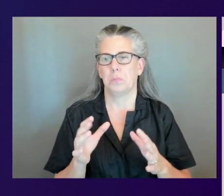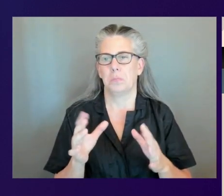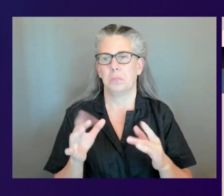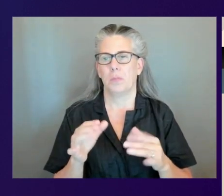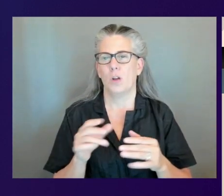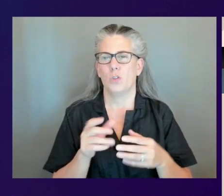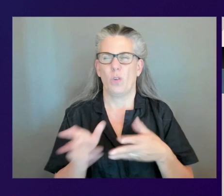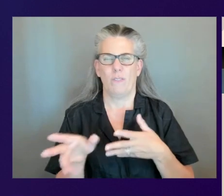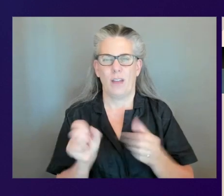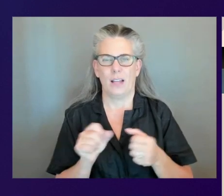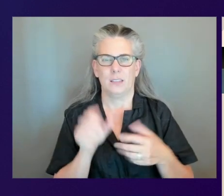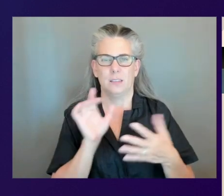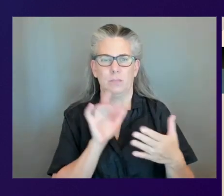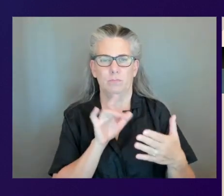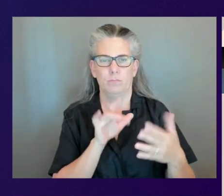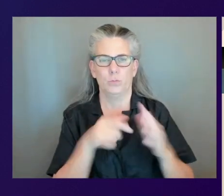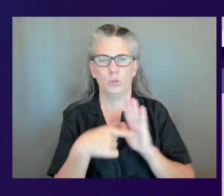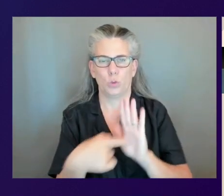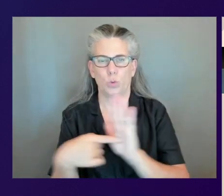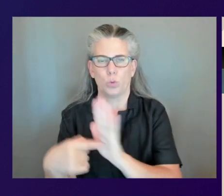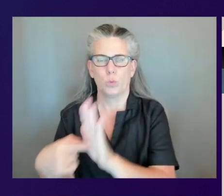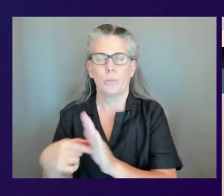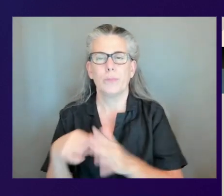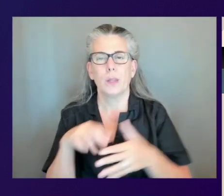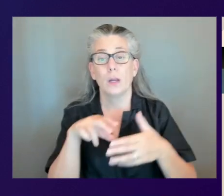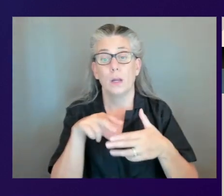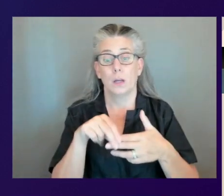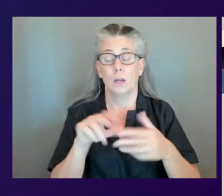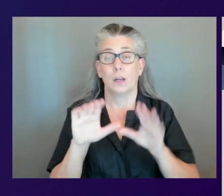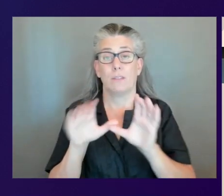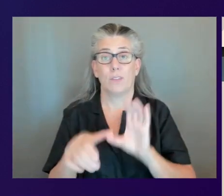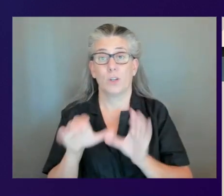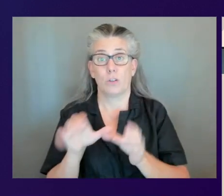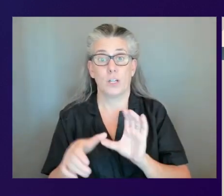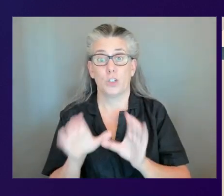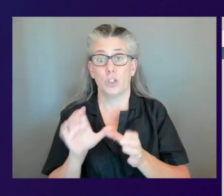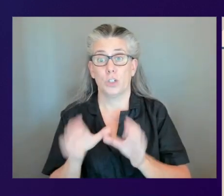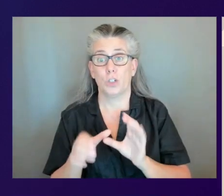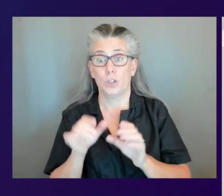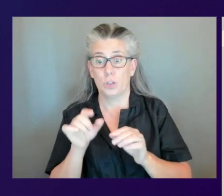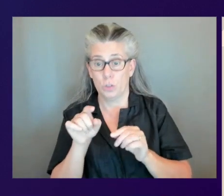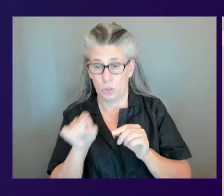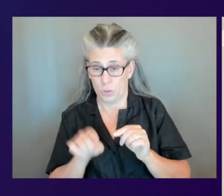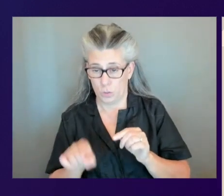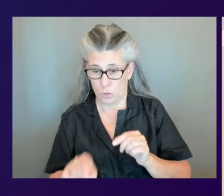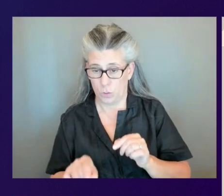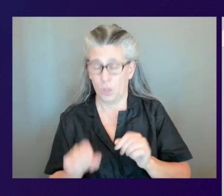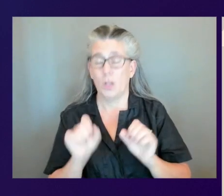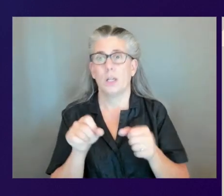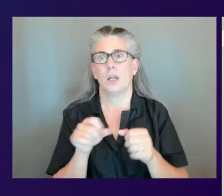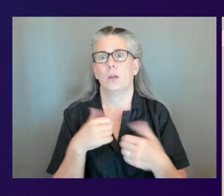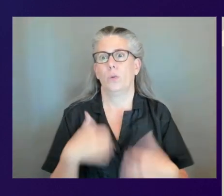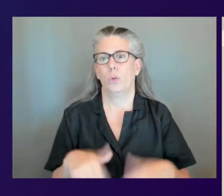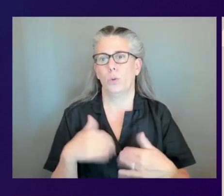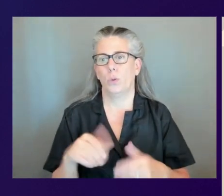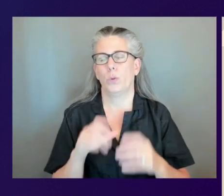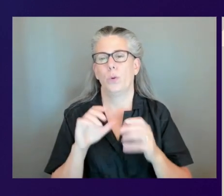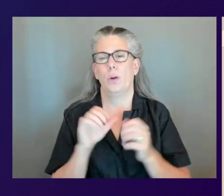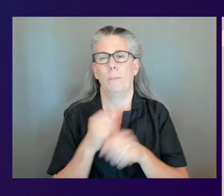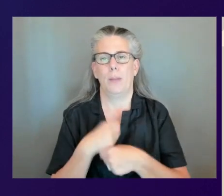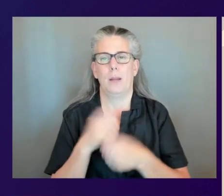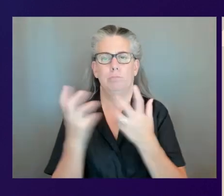few high points here, configuration is going to be where you really get to customize a lot of pieces so